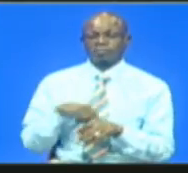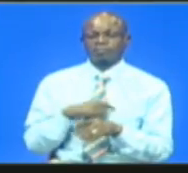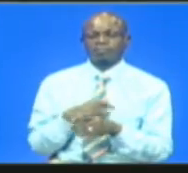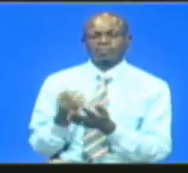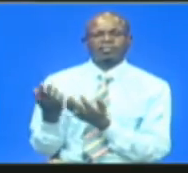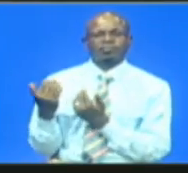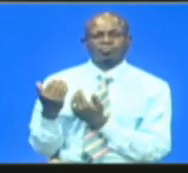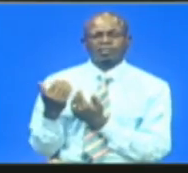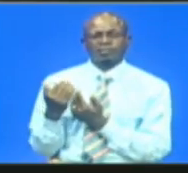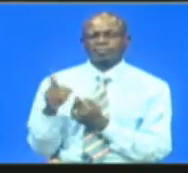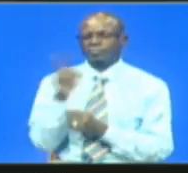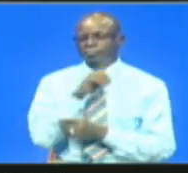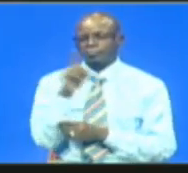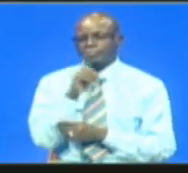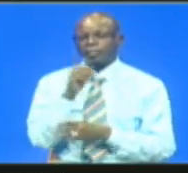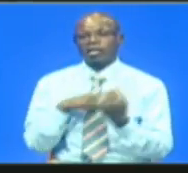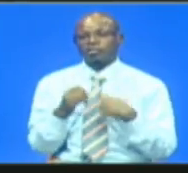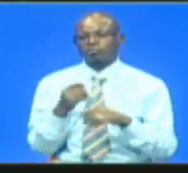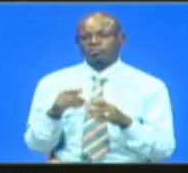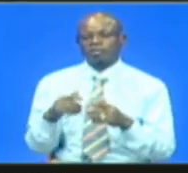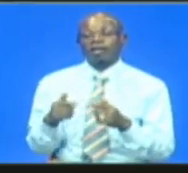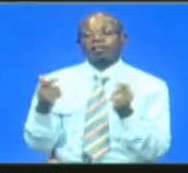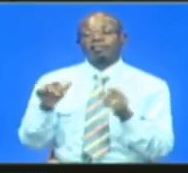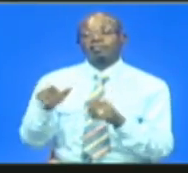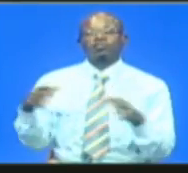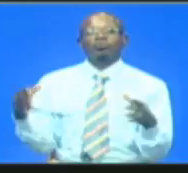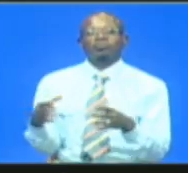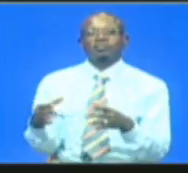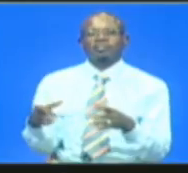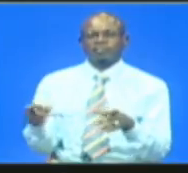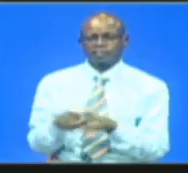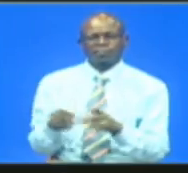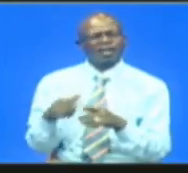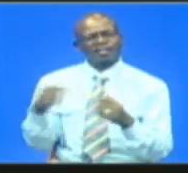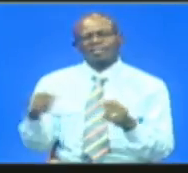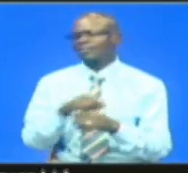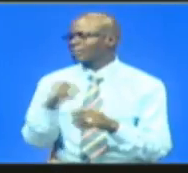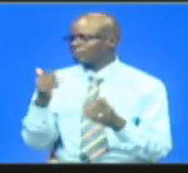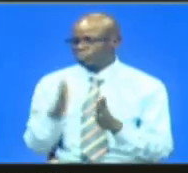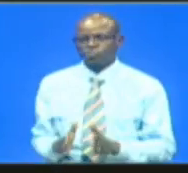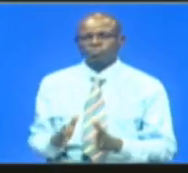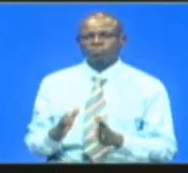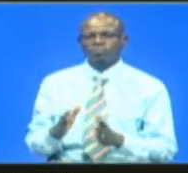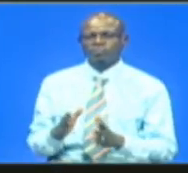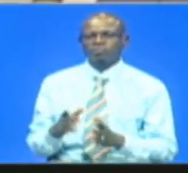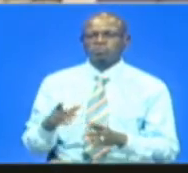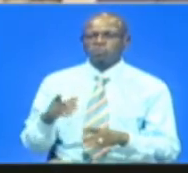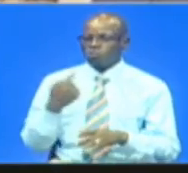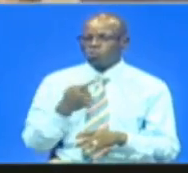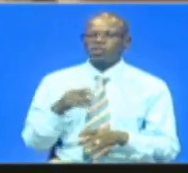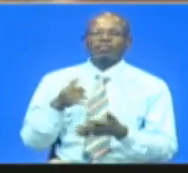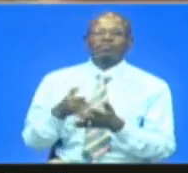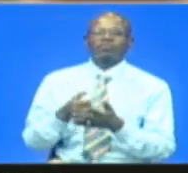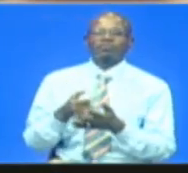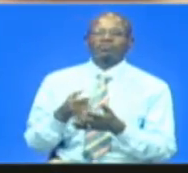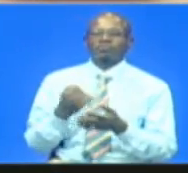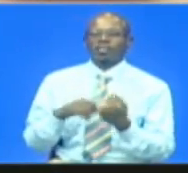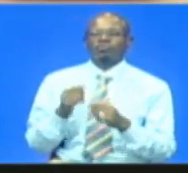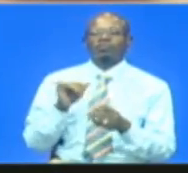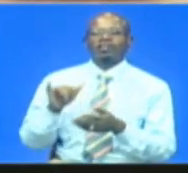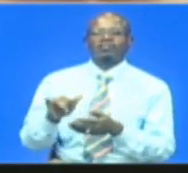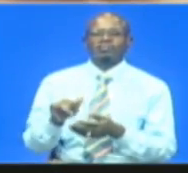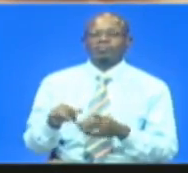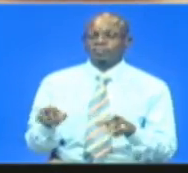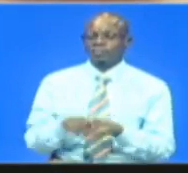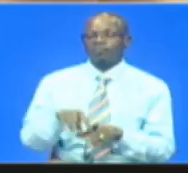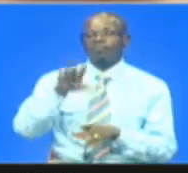action against the community who did this or against anyone found to have done this. Five suspects were in